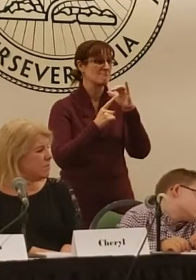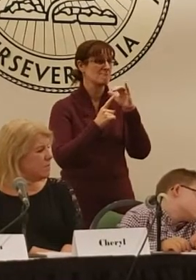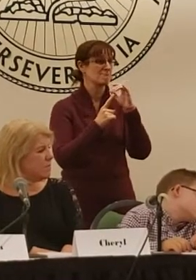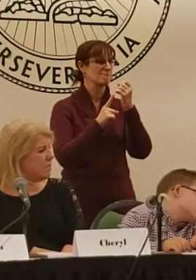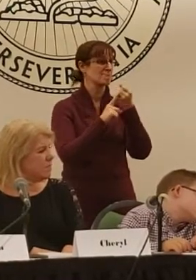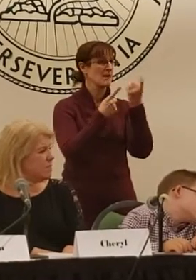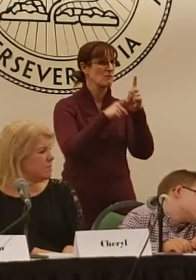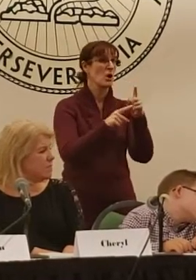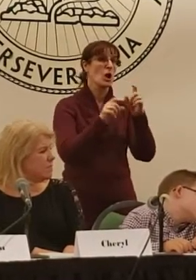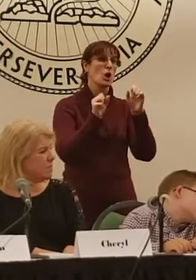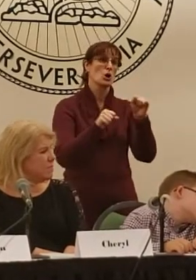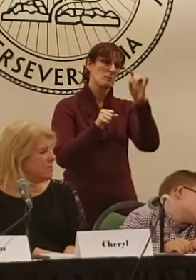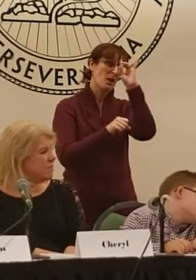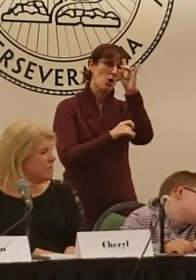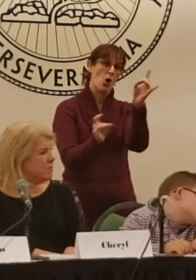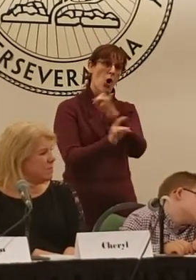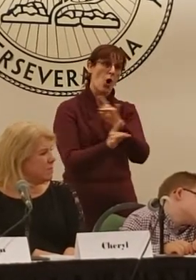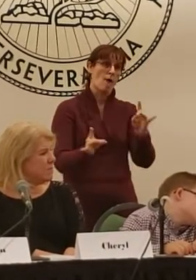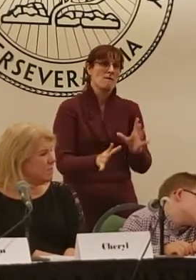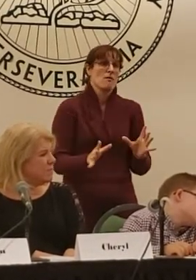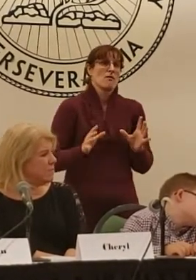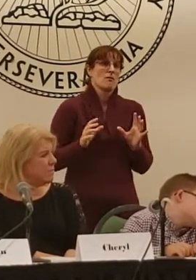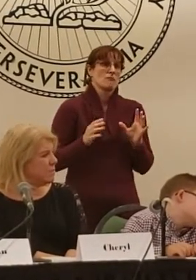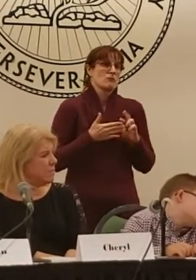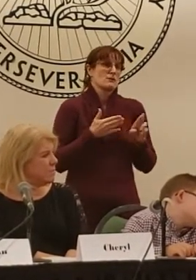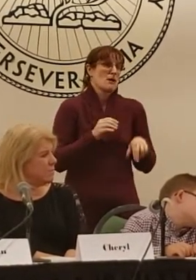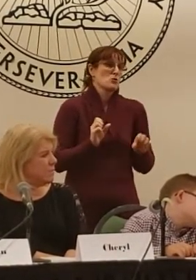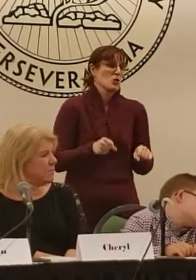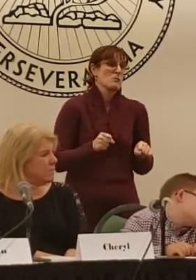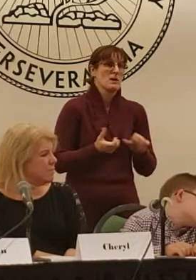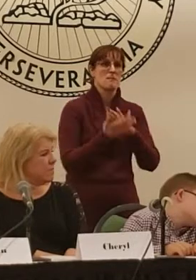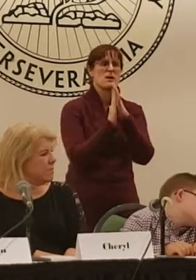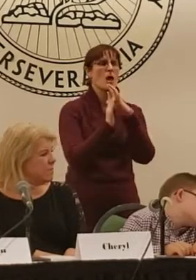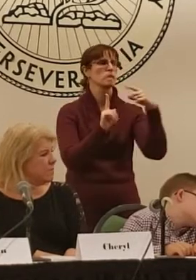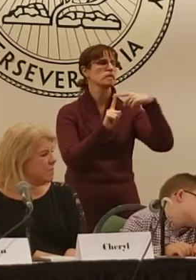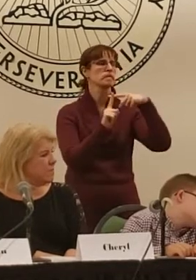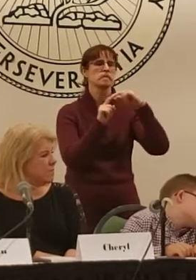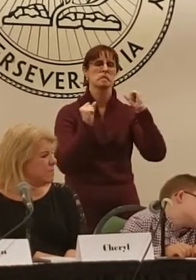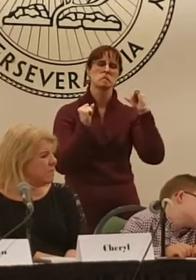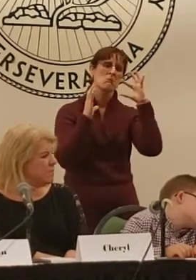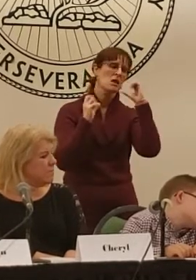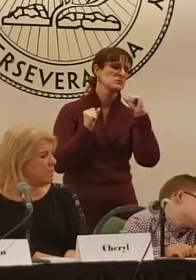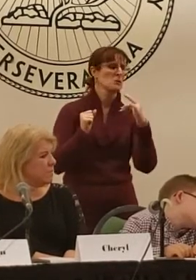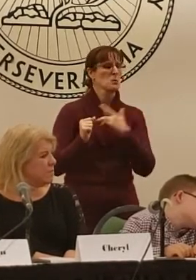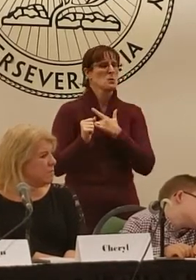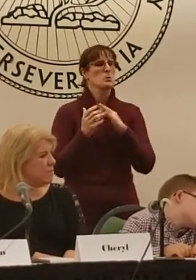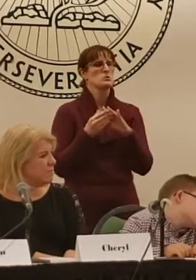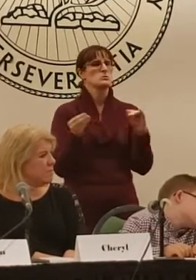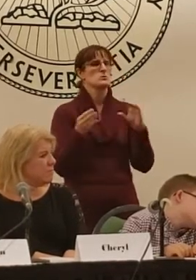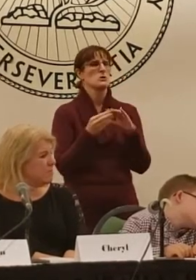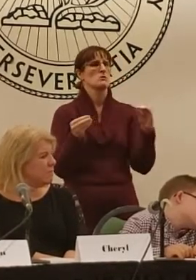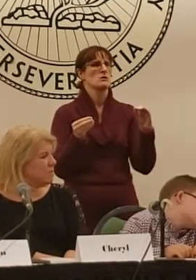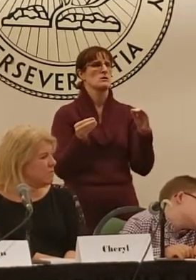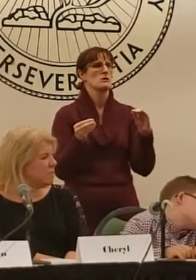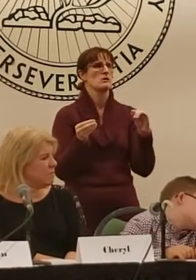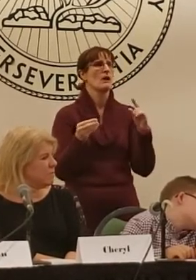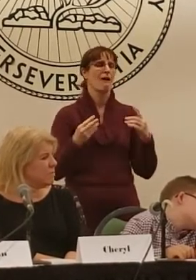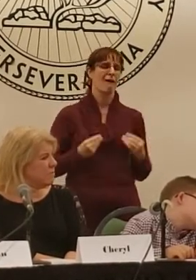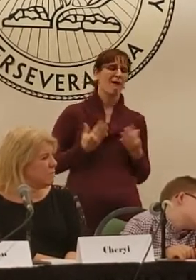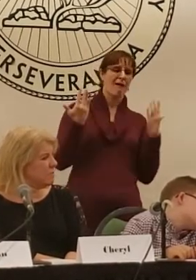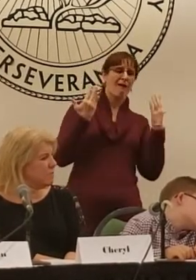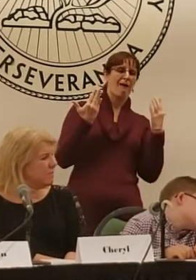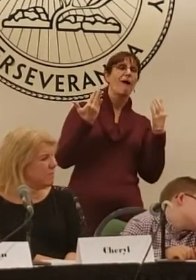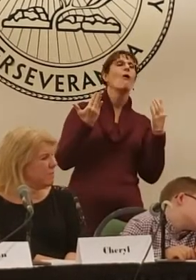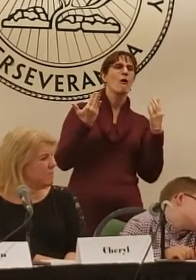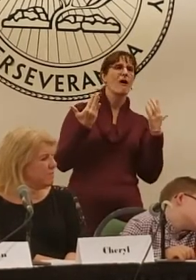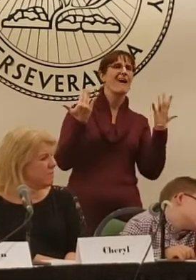something that could have gone really off the rails to an amazing story, and being able to give back to others, which is really all we want to